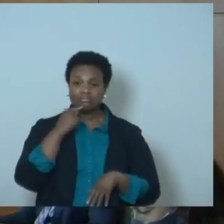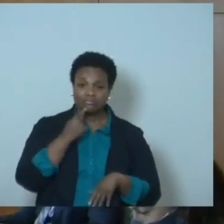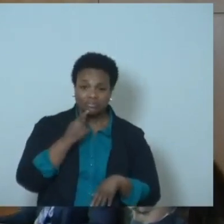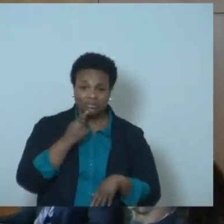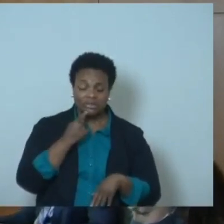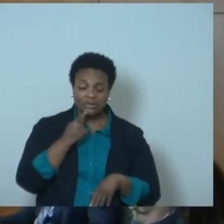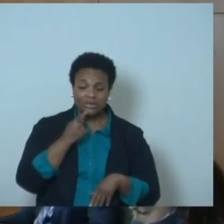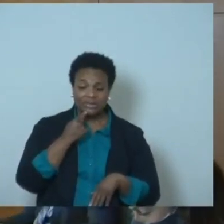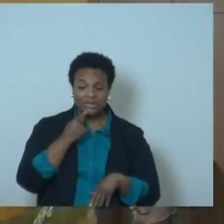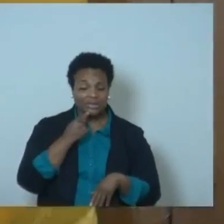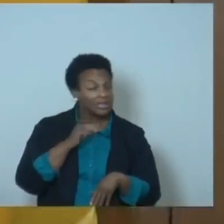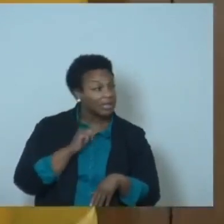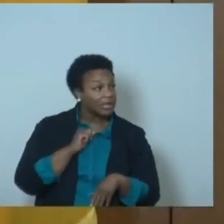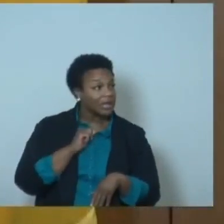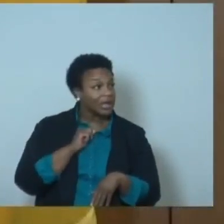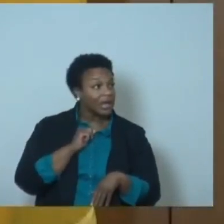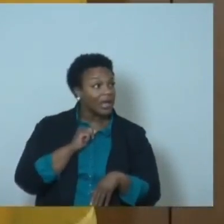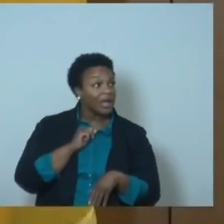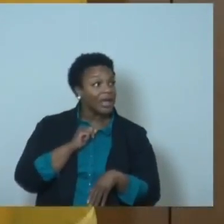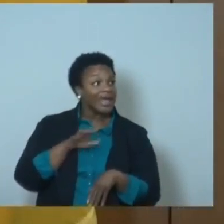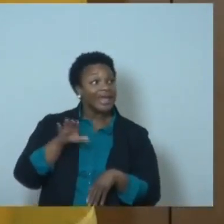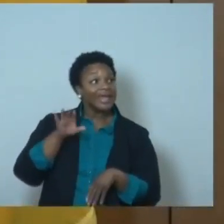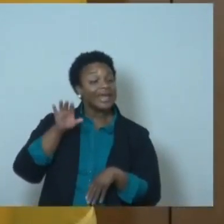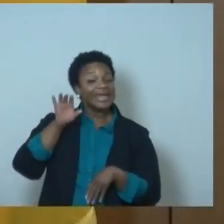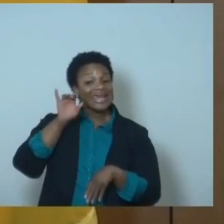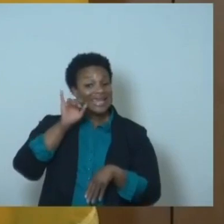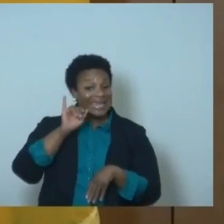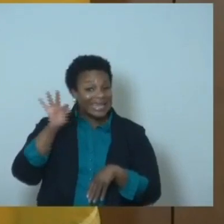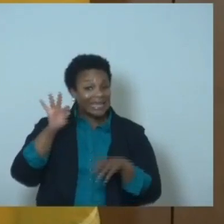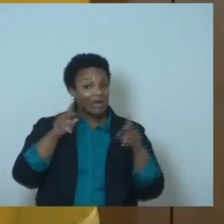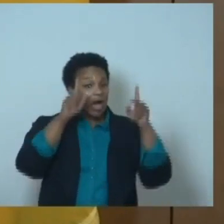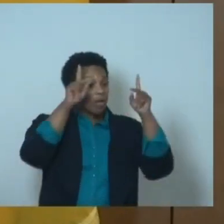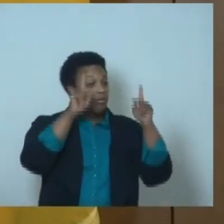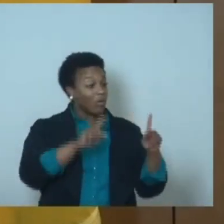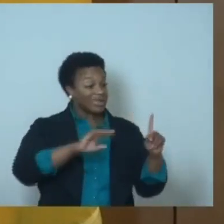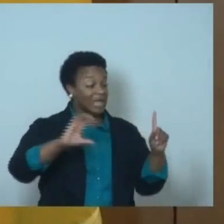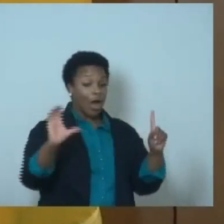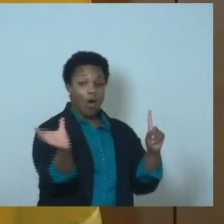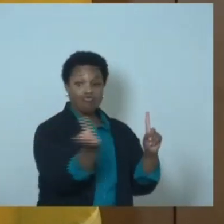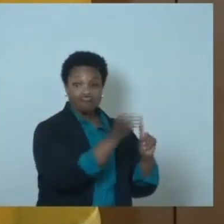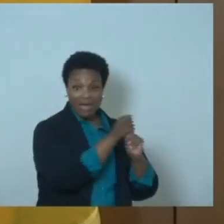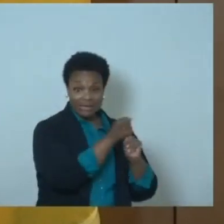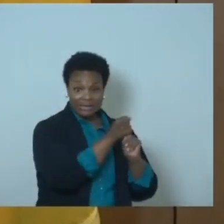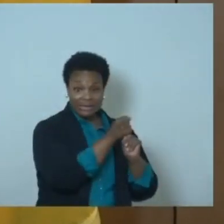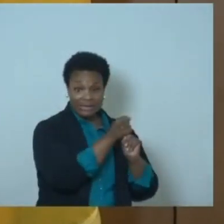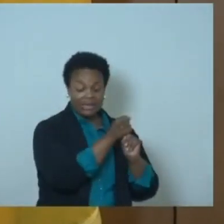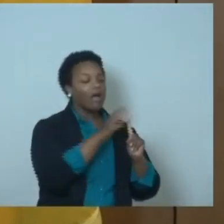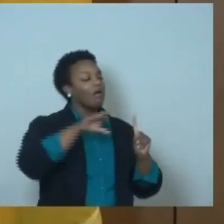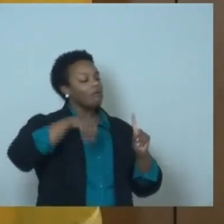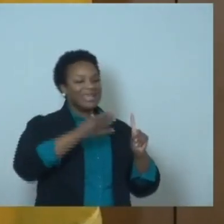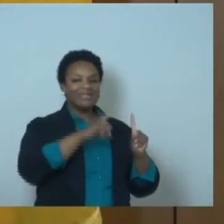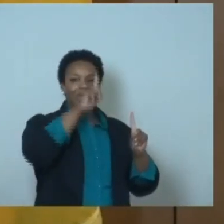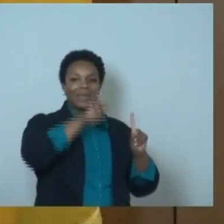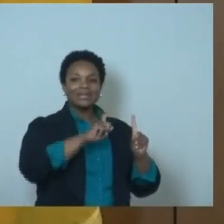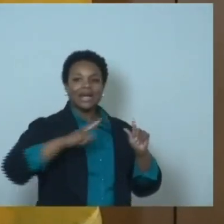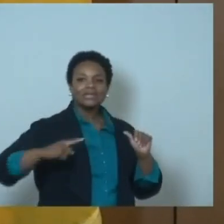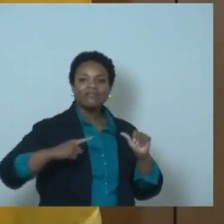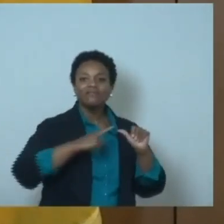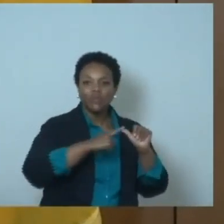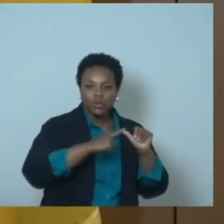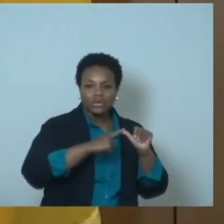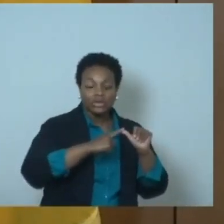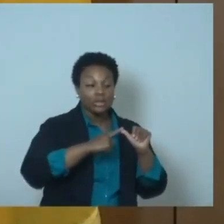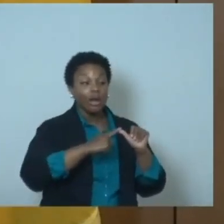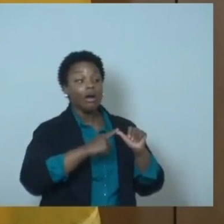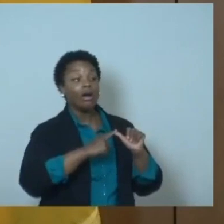an individual into a corrections facility without knowing that they're not COVID positive. And so I really appreciate